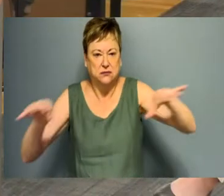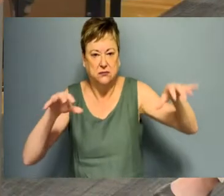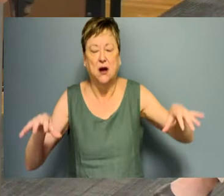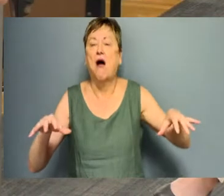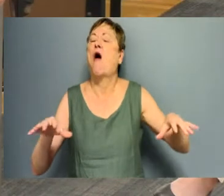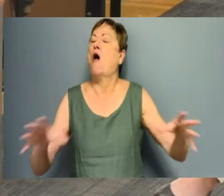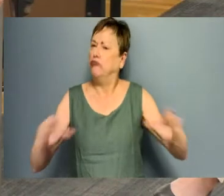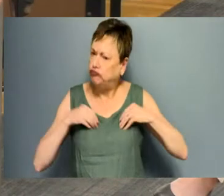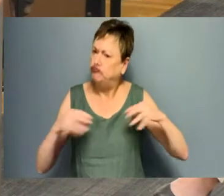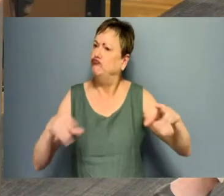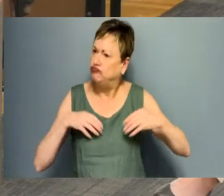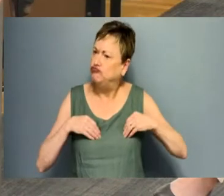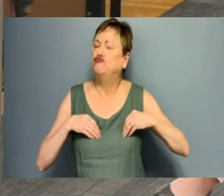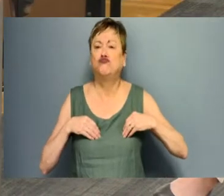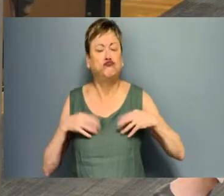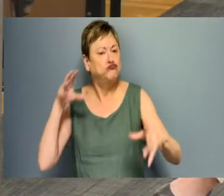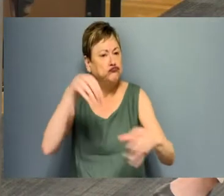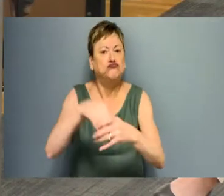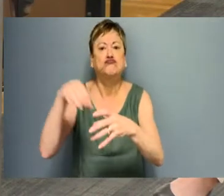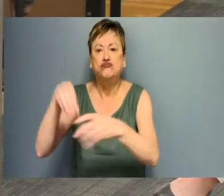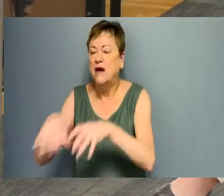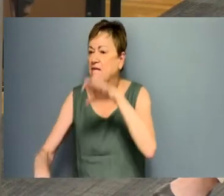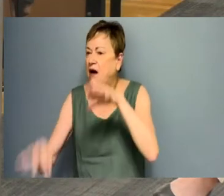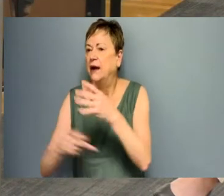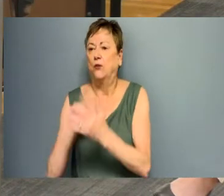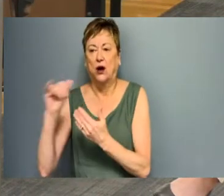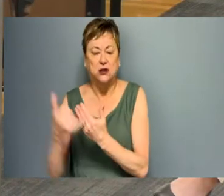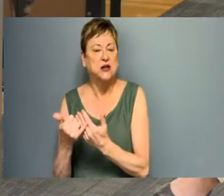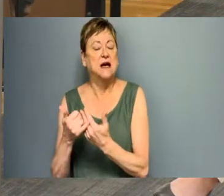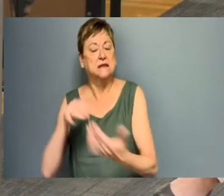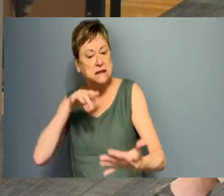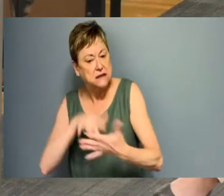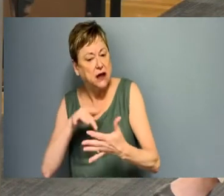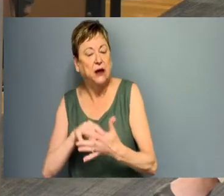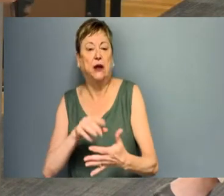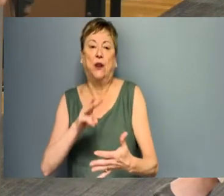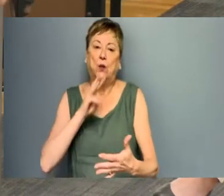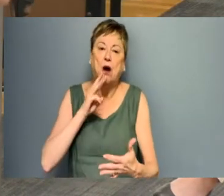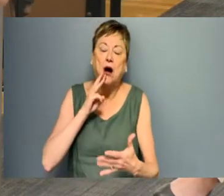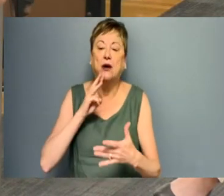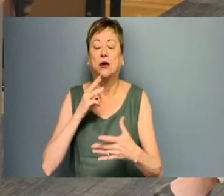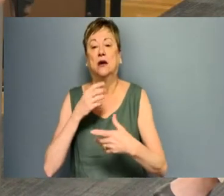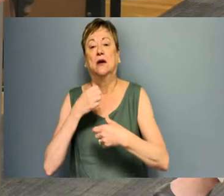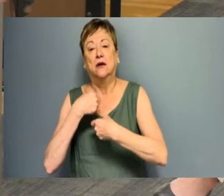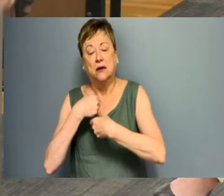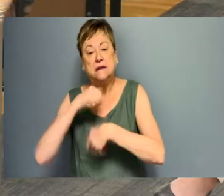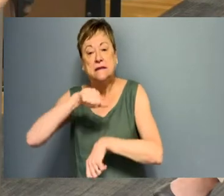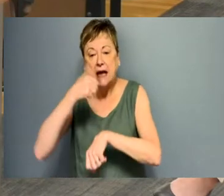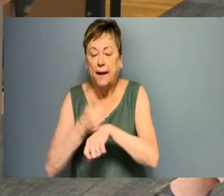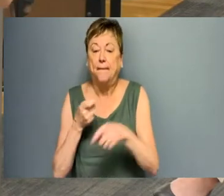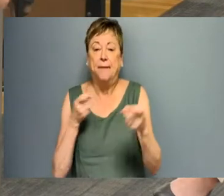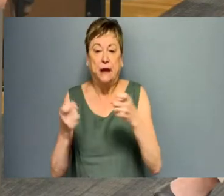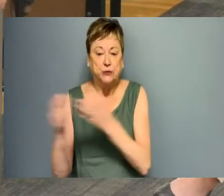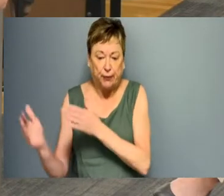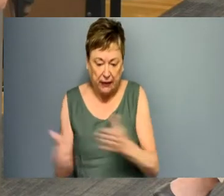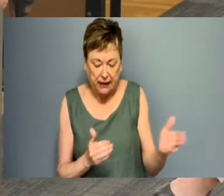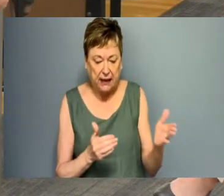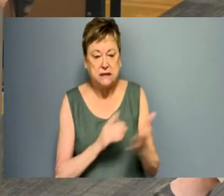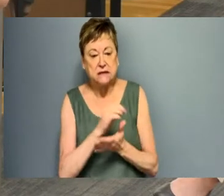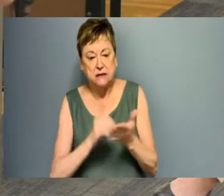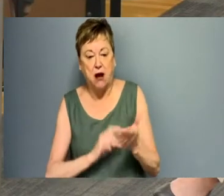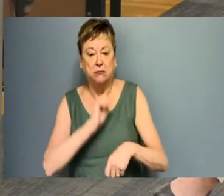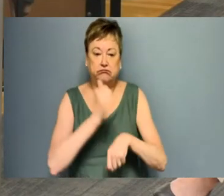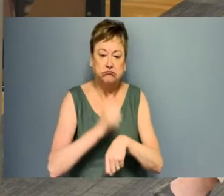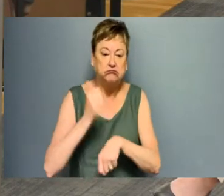and did their part locating projects. We studied the watershed, we created management plans, we designed and implemented